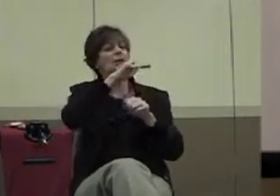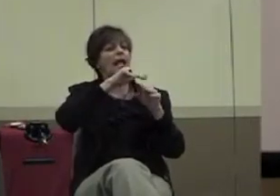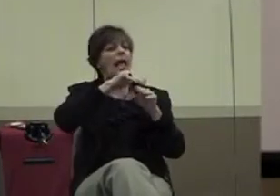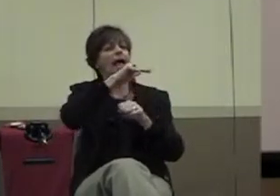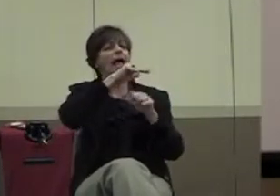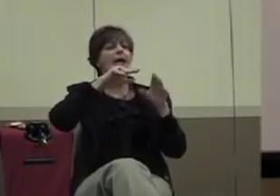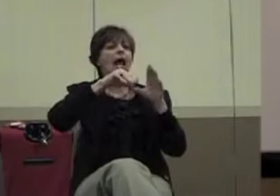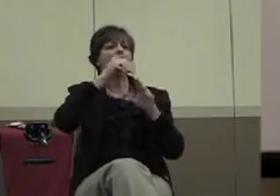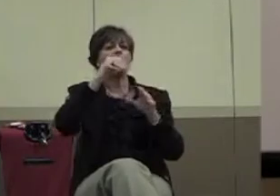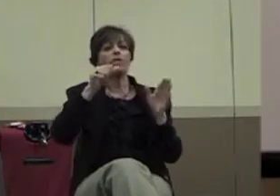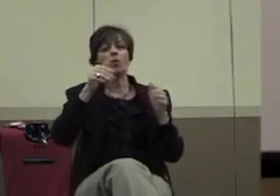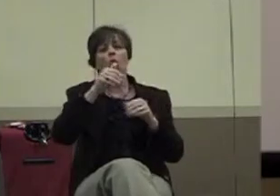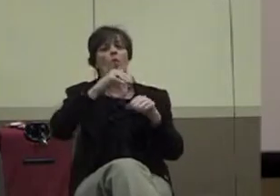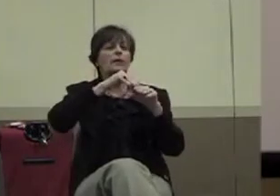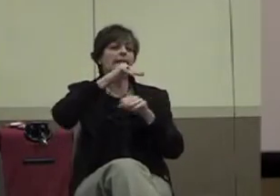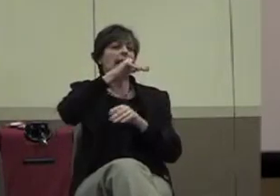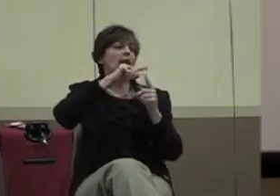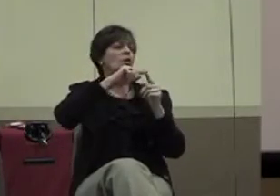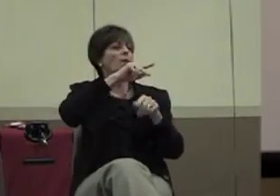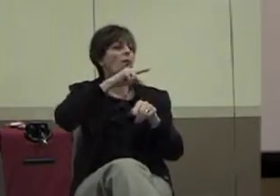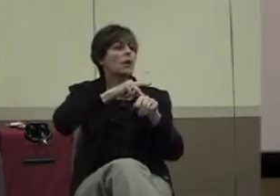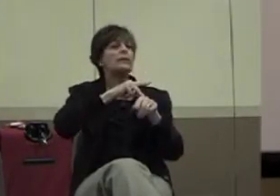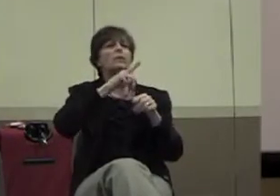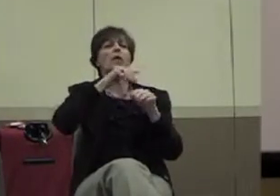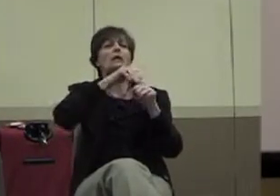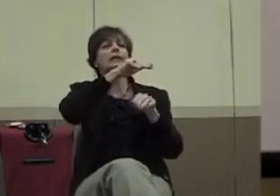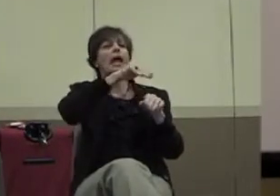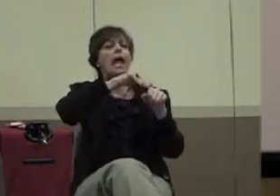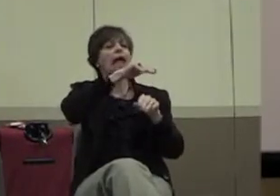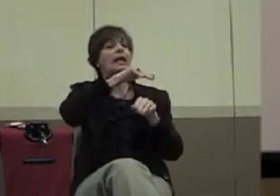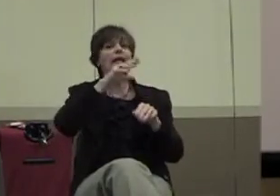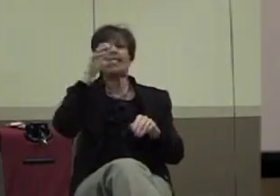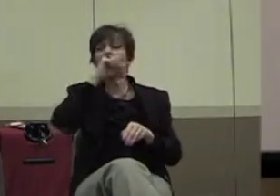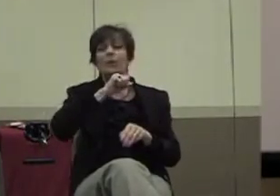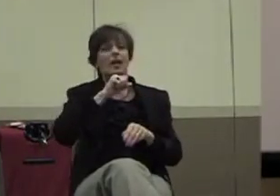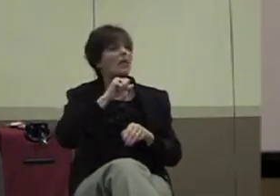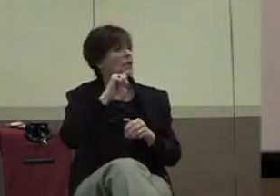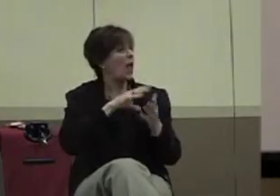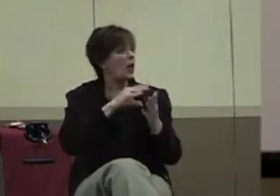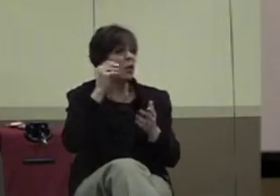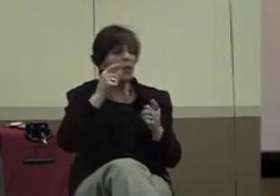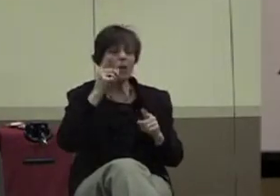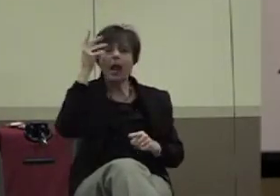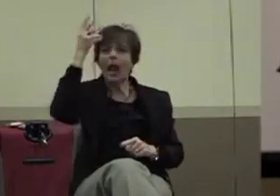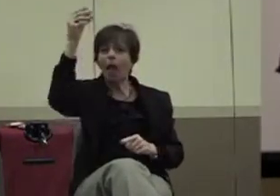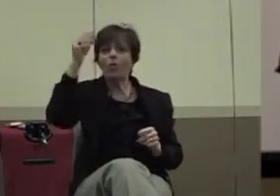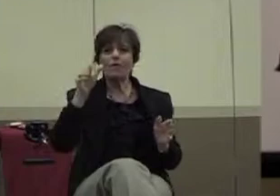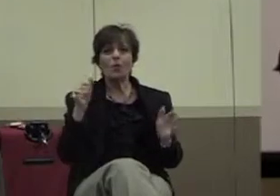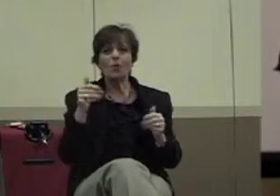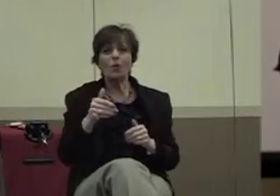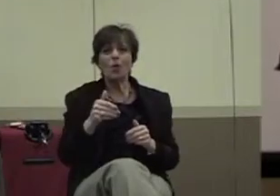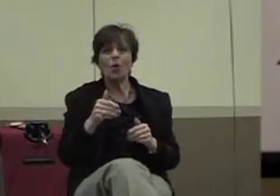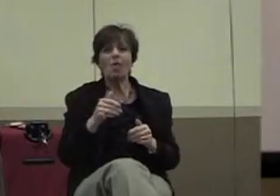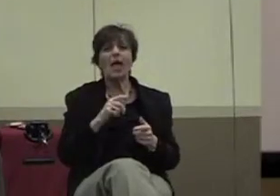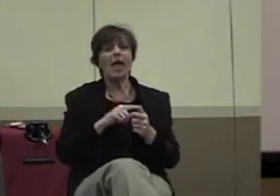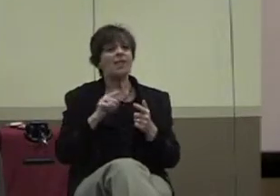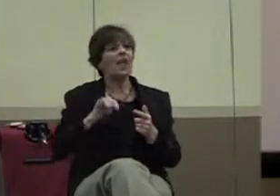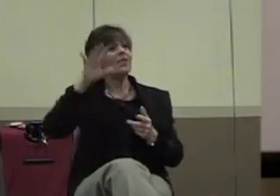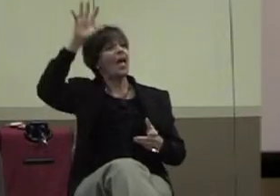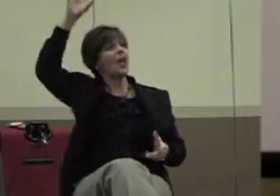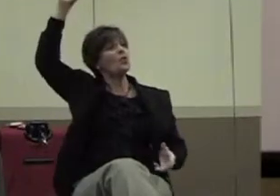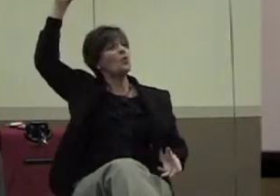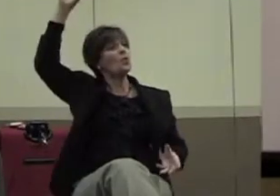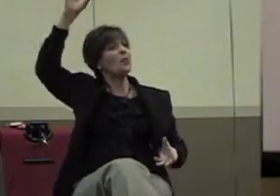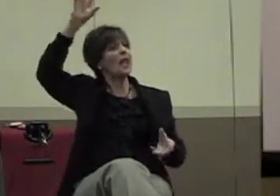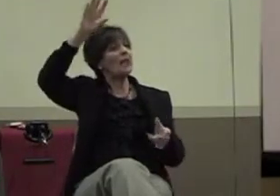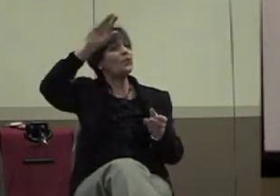principal, sent somewhere. Guess what? They're not learning while they're out of the room, and you accumulate that over time. And you've got a